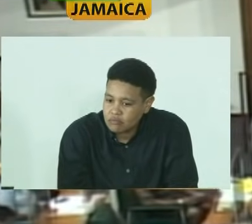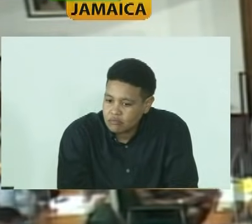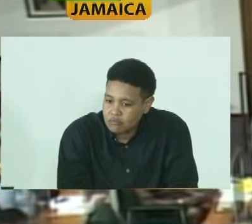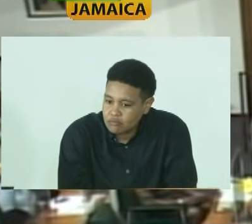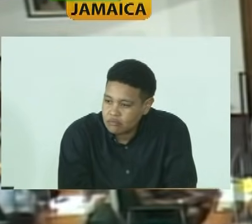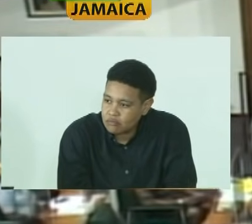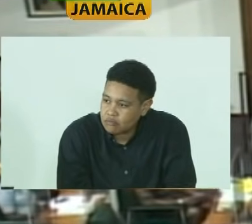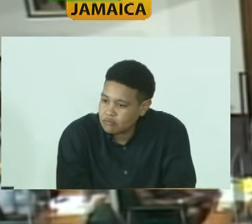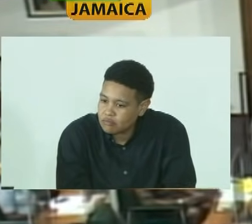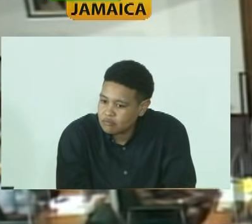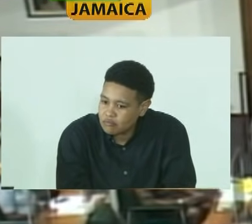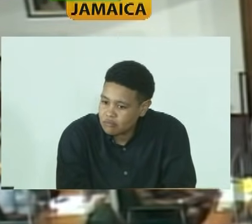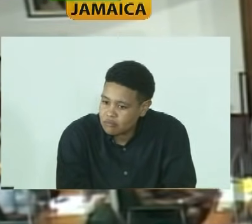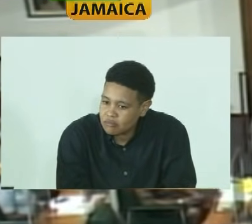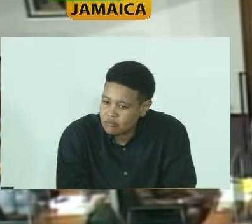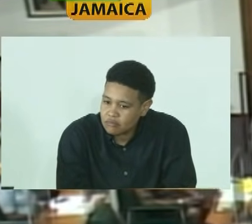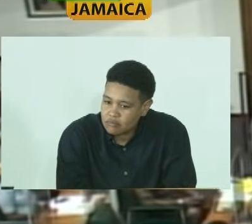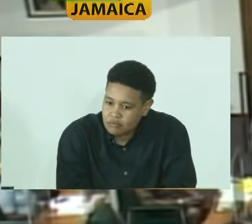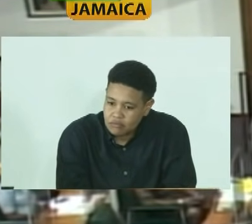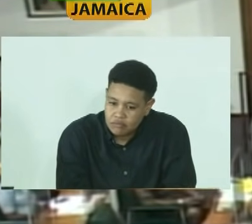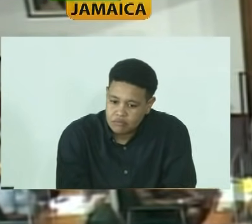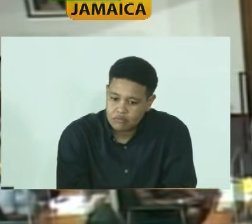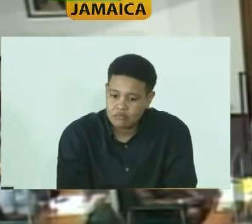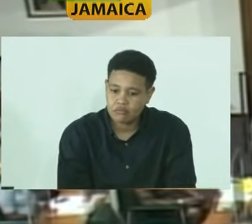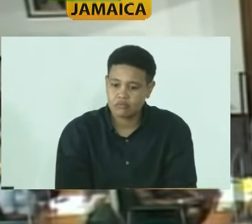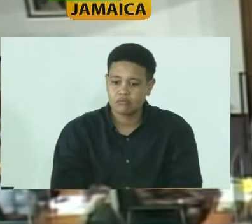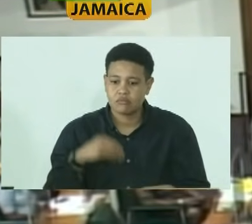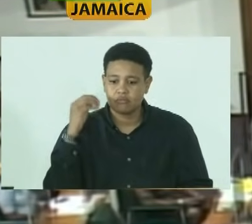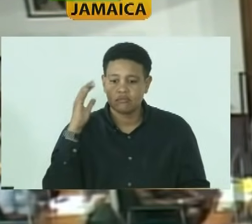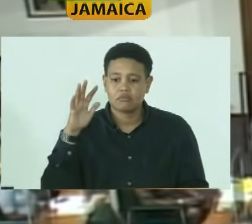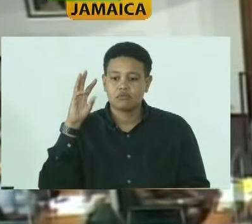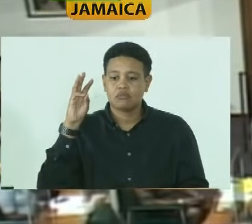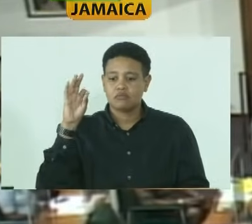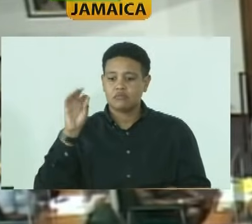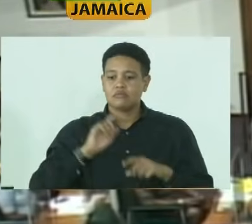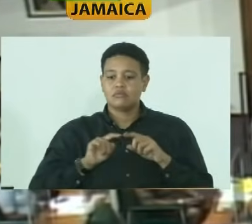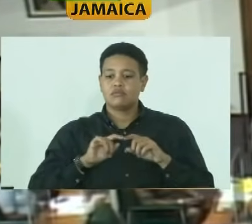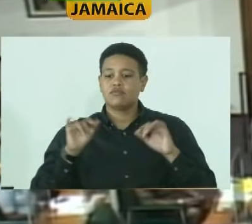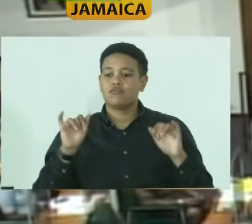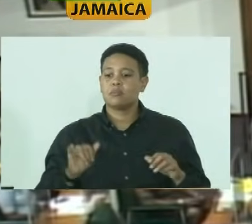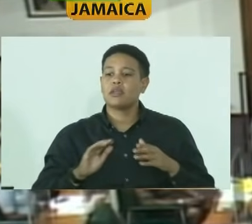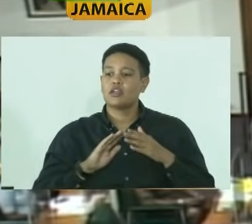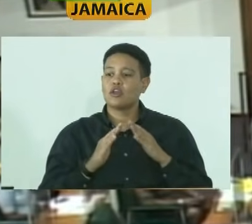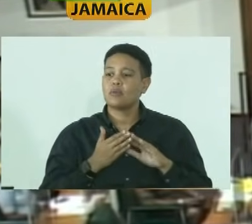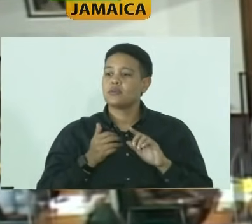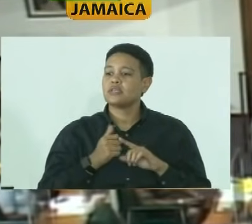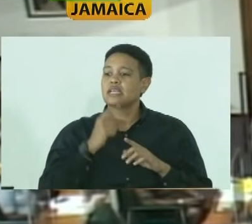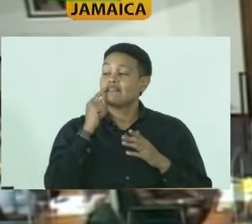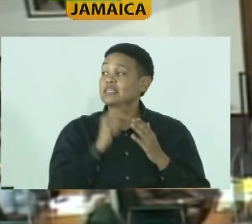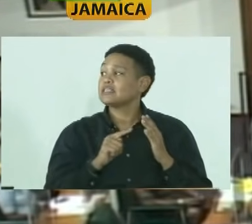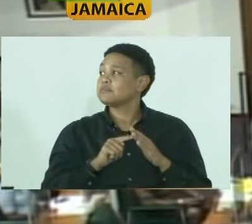So as I said, Madam Speaker, we have 69 remaining communities at the inspection stage, with the full deployment